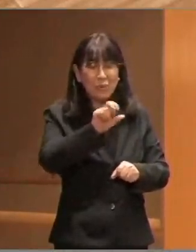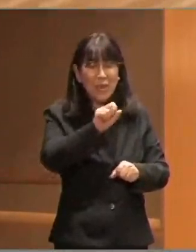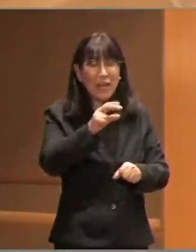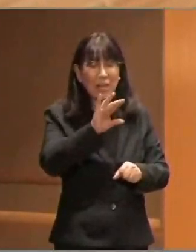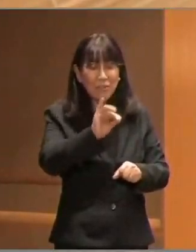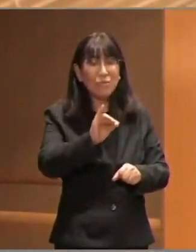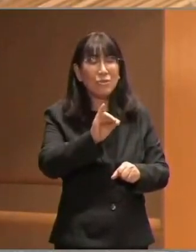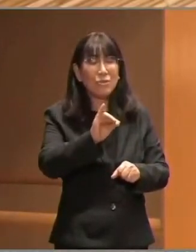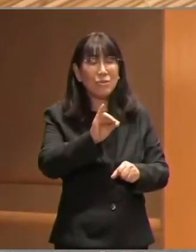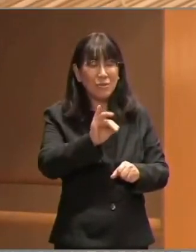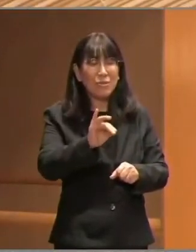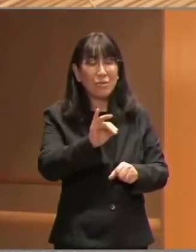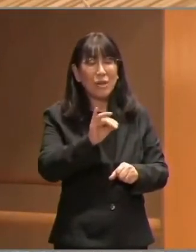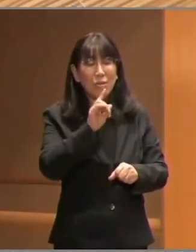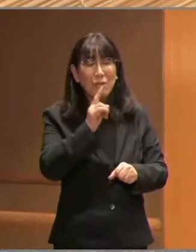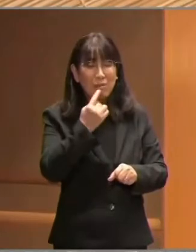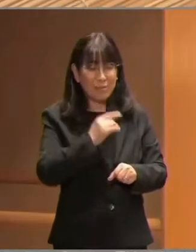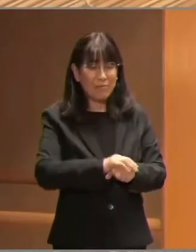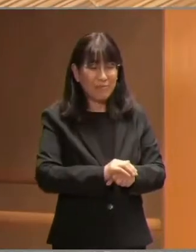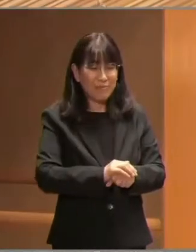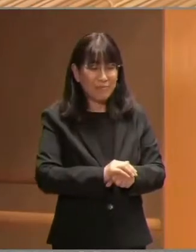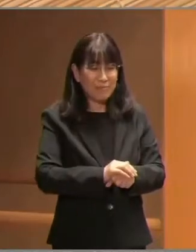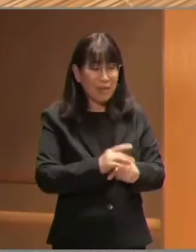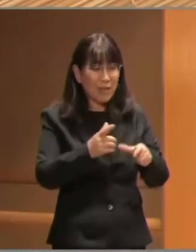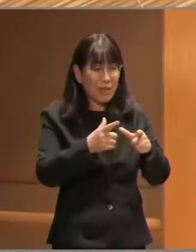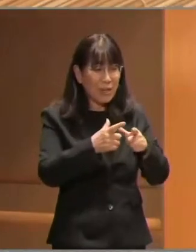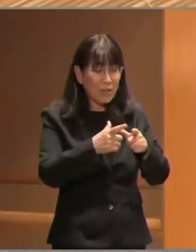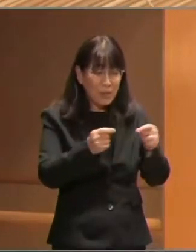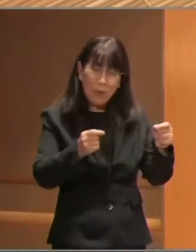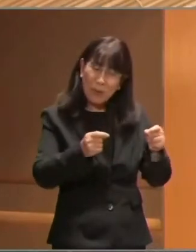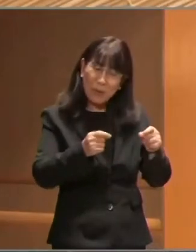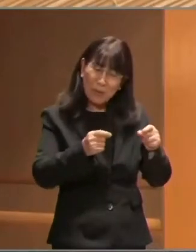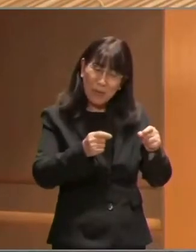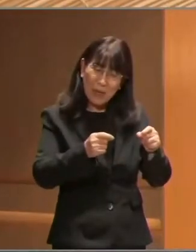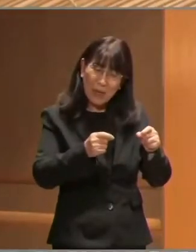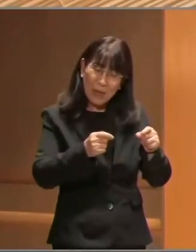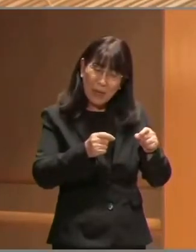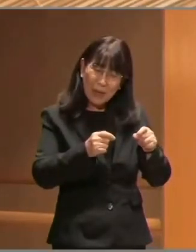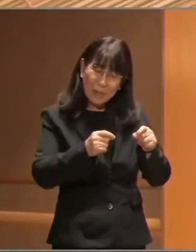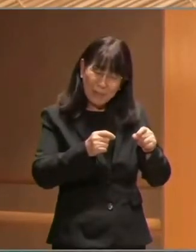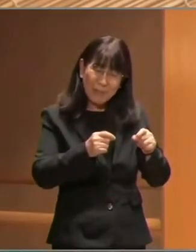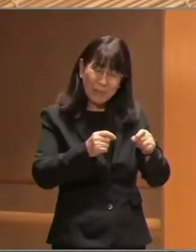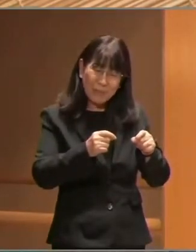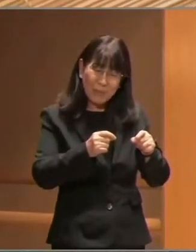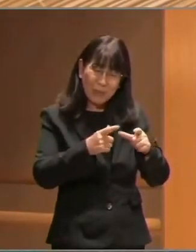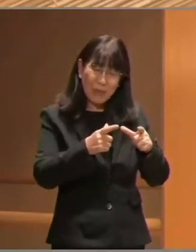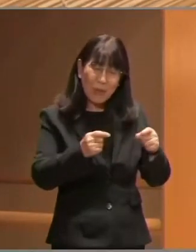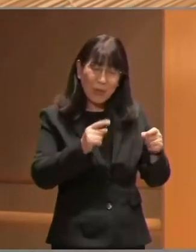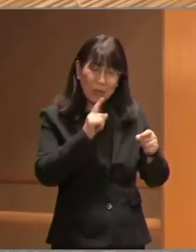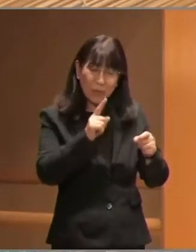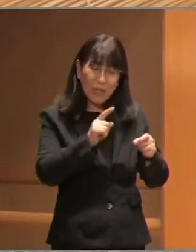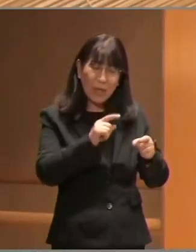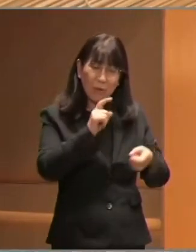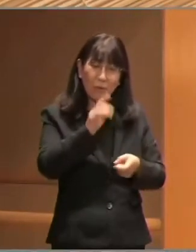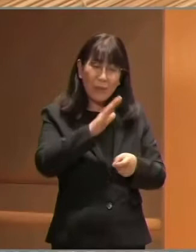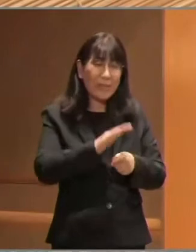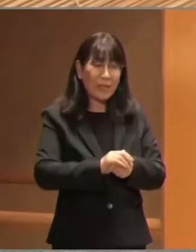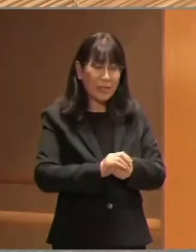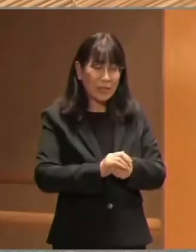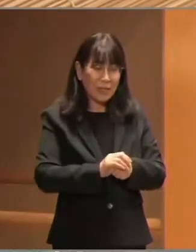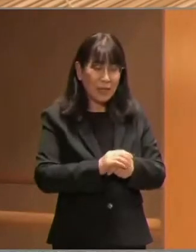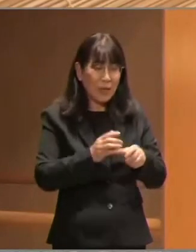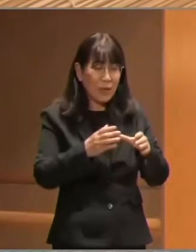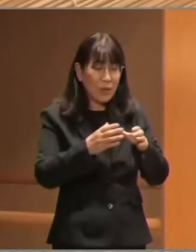he calls this udatsu, braided method. So maybe this udatsu screen is something that is very uncommon and not